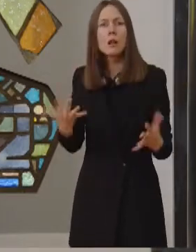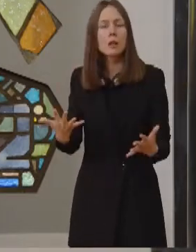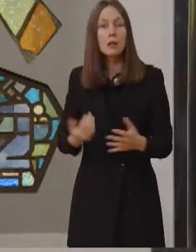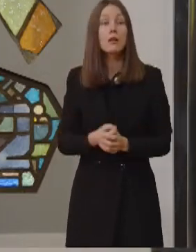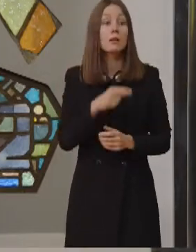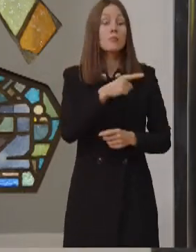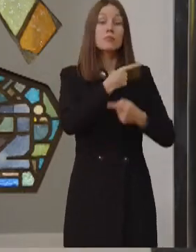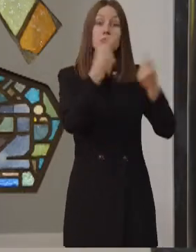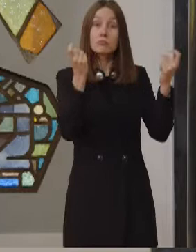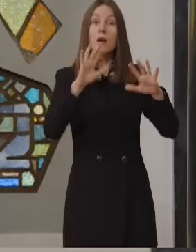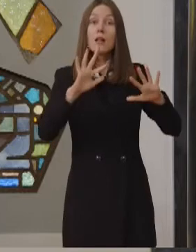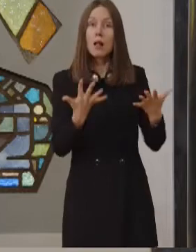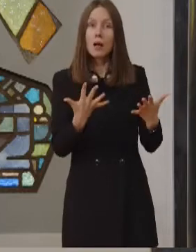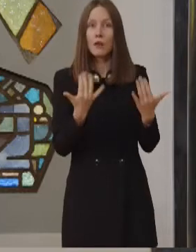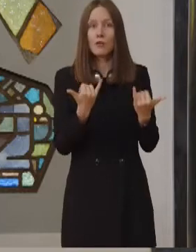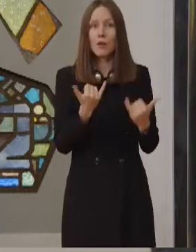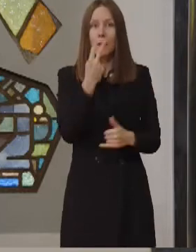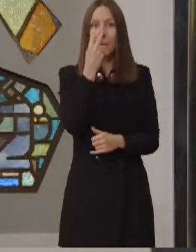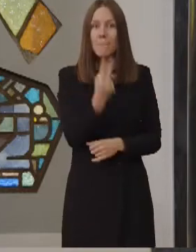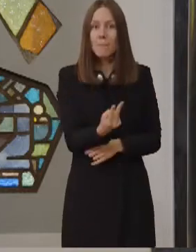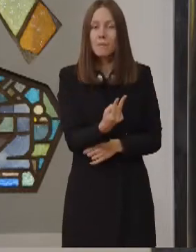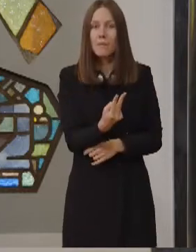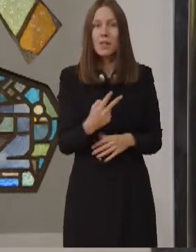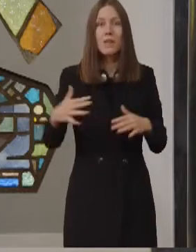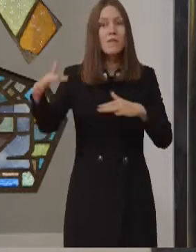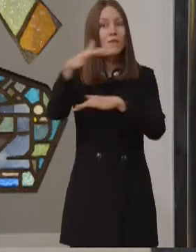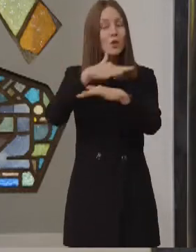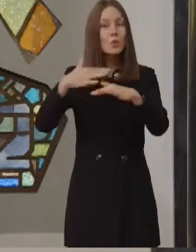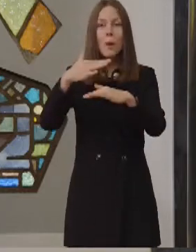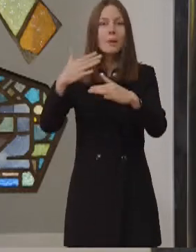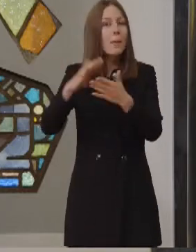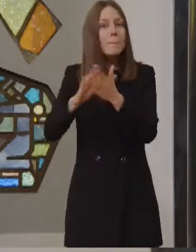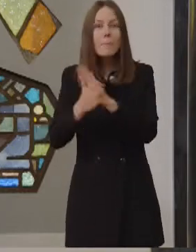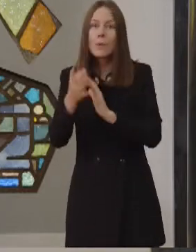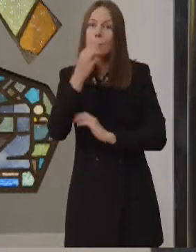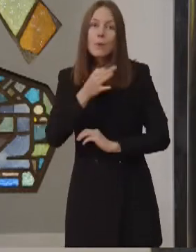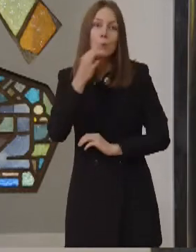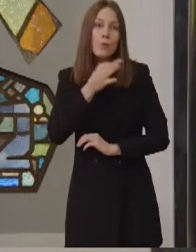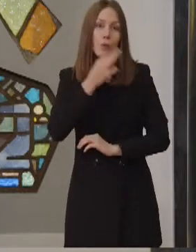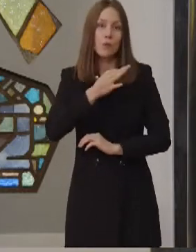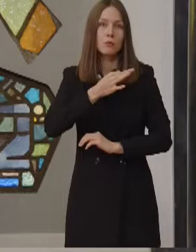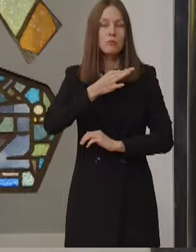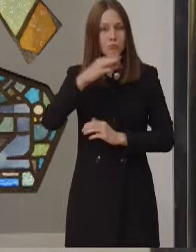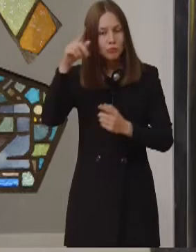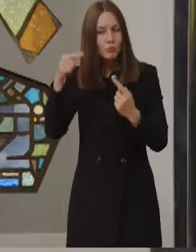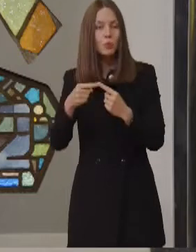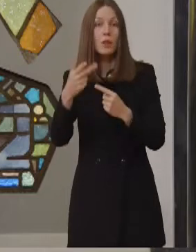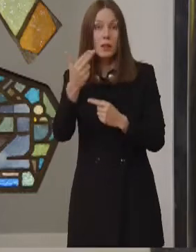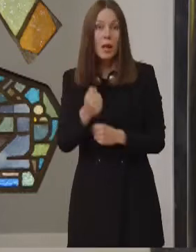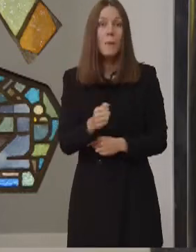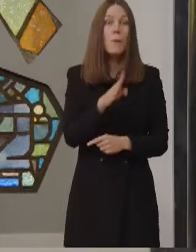is the message? Our message today is that our society is not mature enough